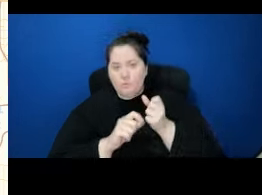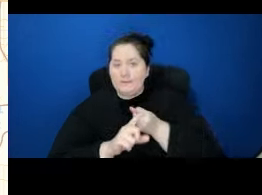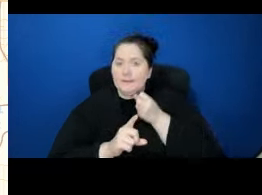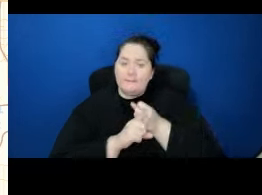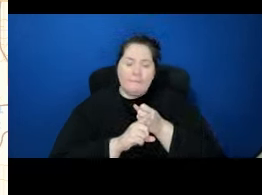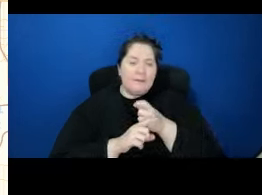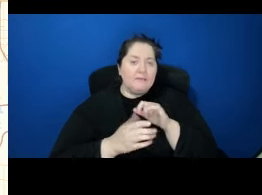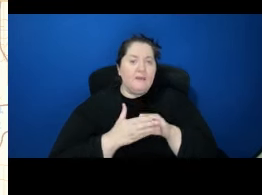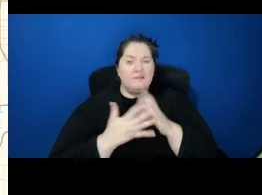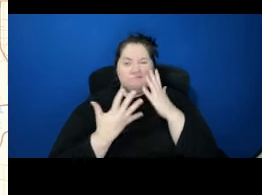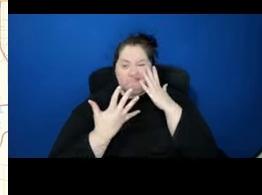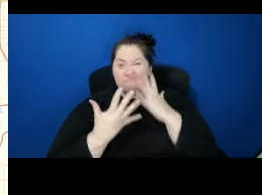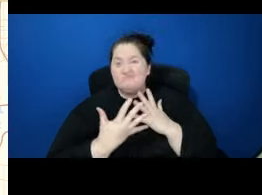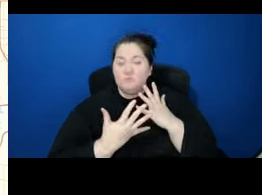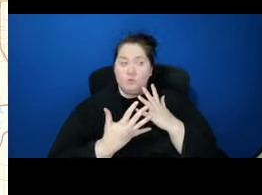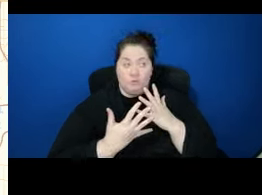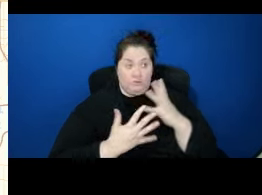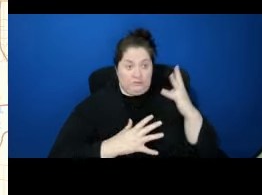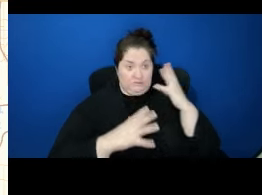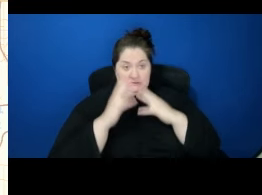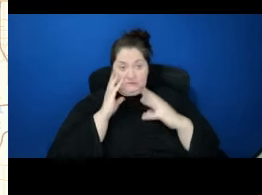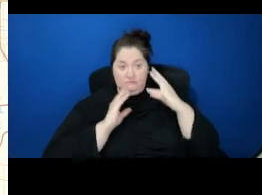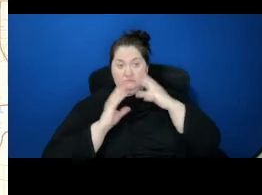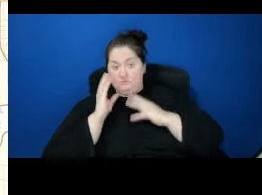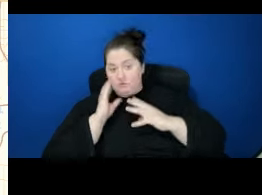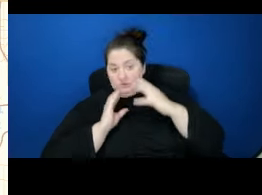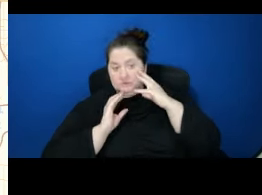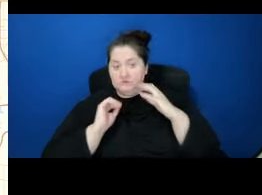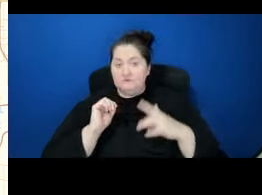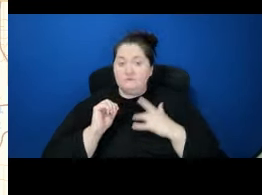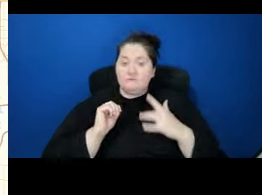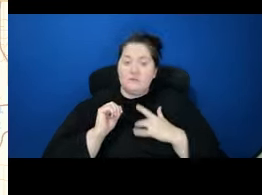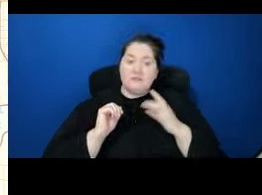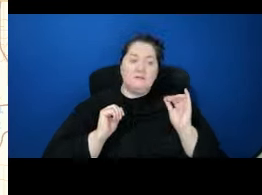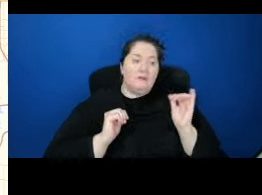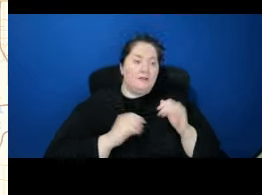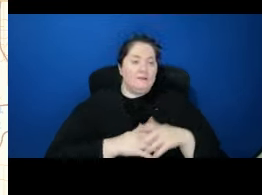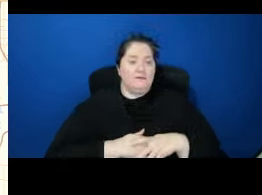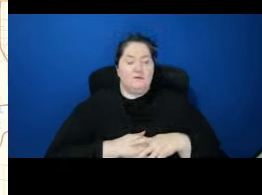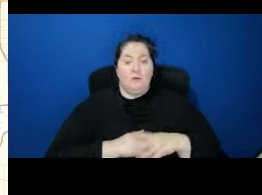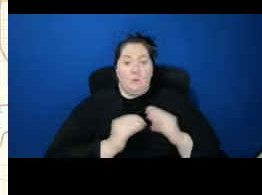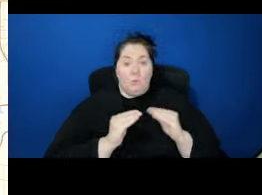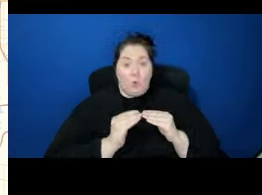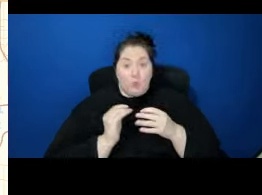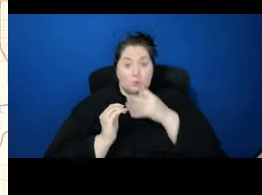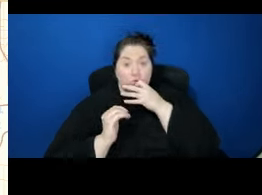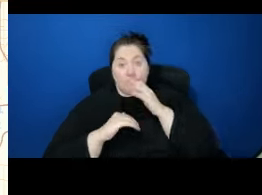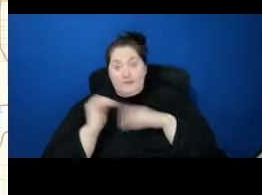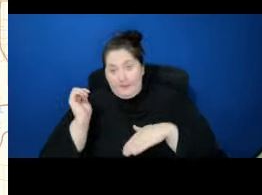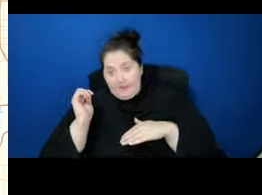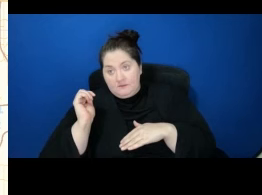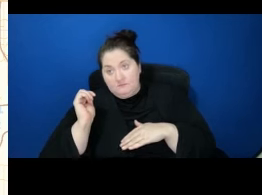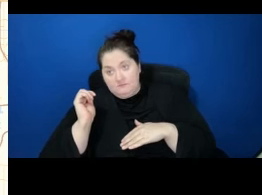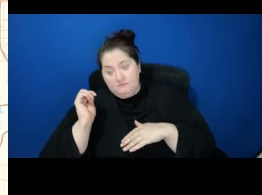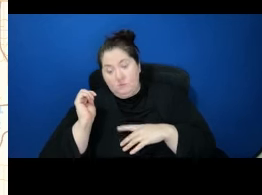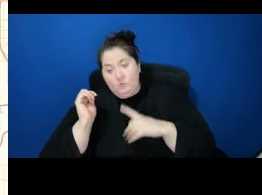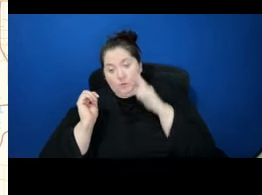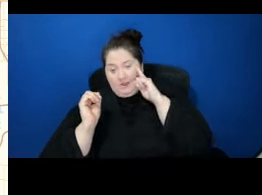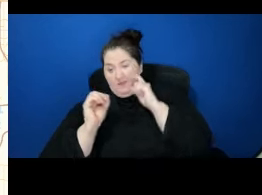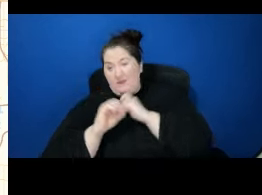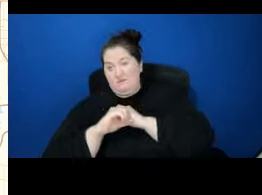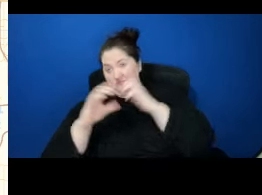that unfortunately we are all starting to feel probably more sooner than we